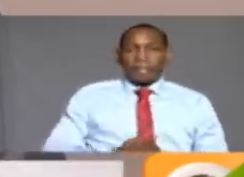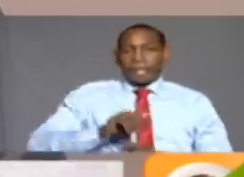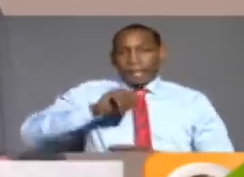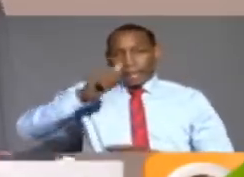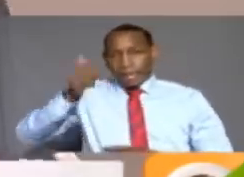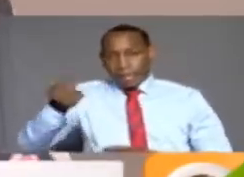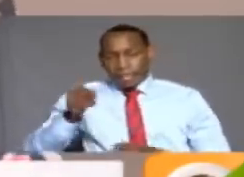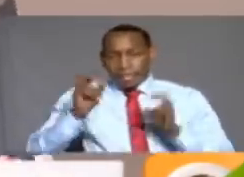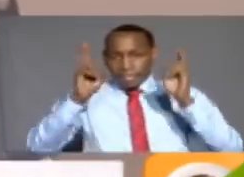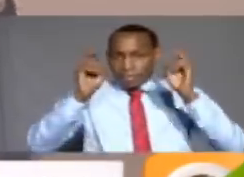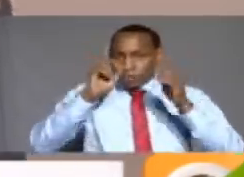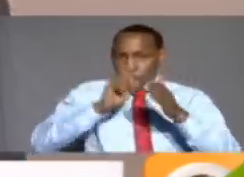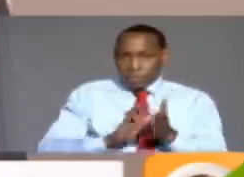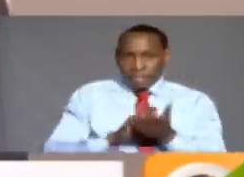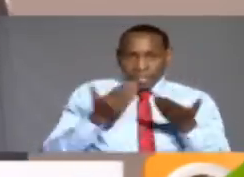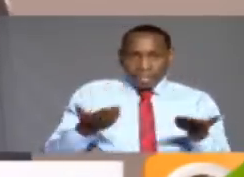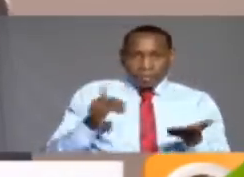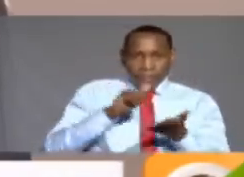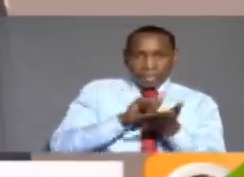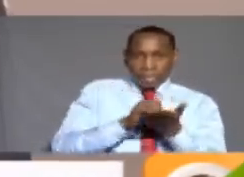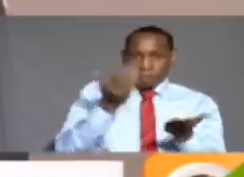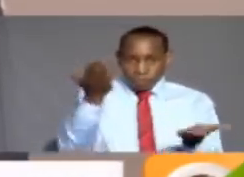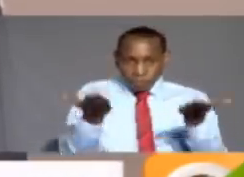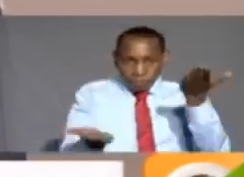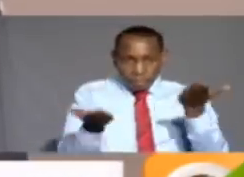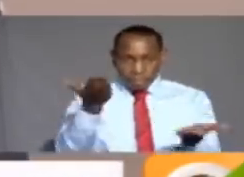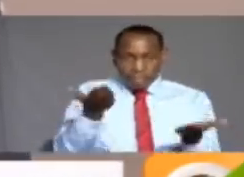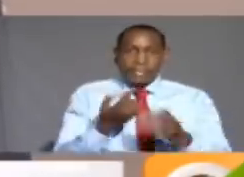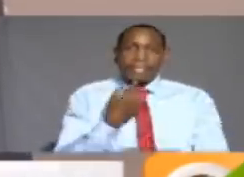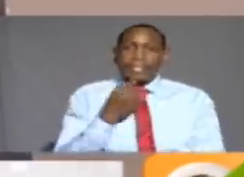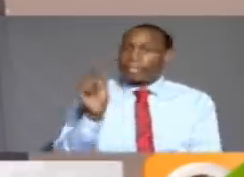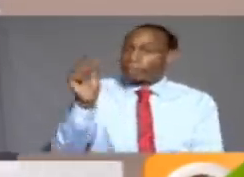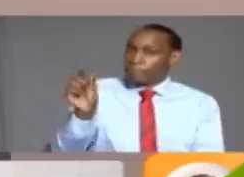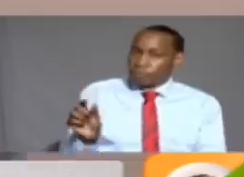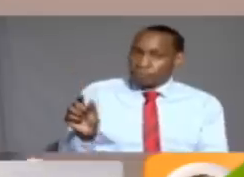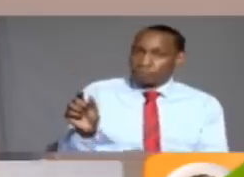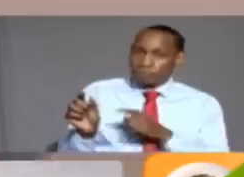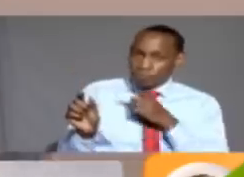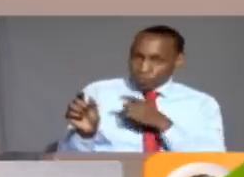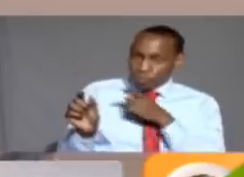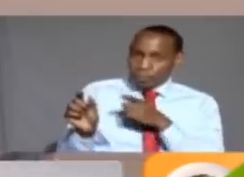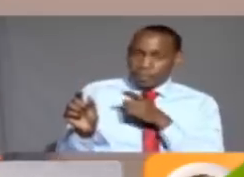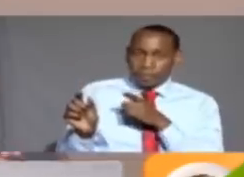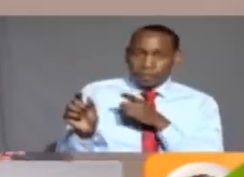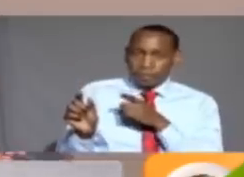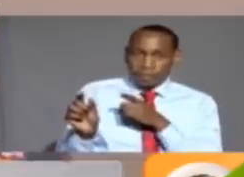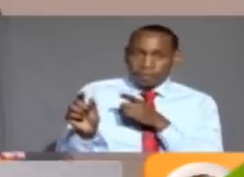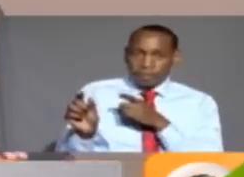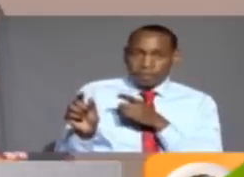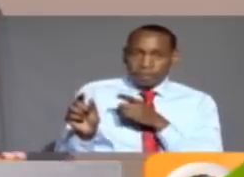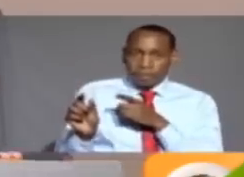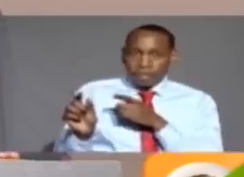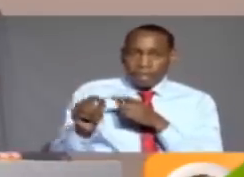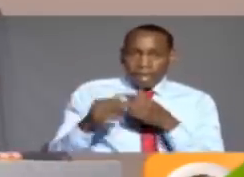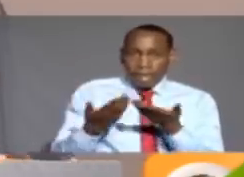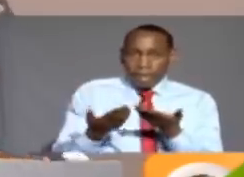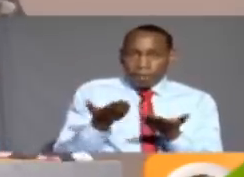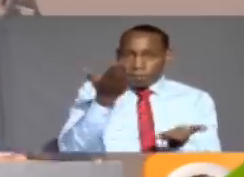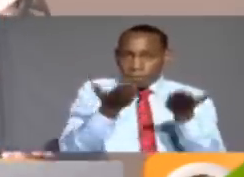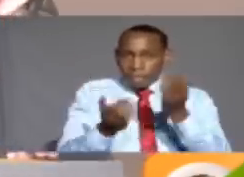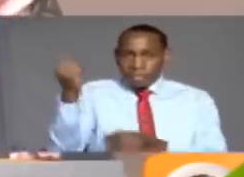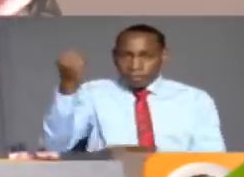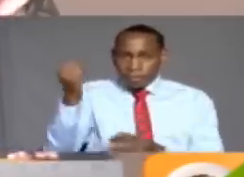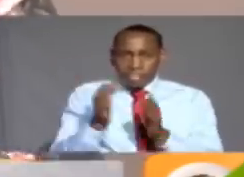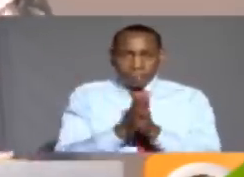that how do you then measure this and tell somebody, do not, what is the measure of politics